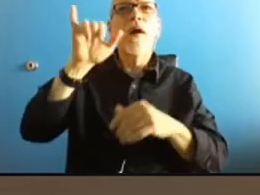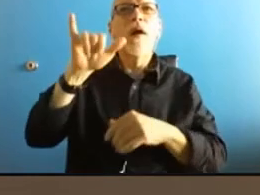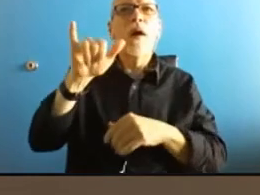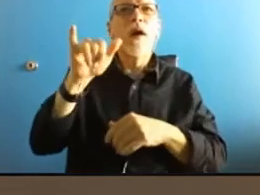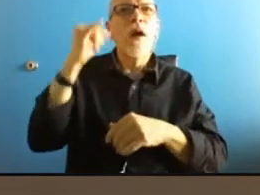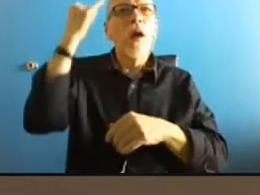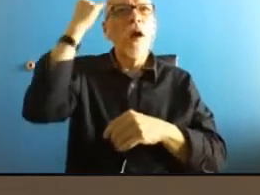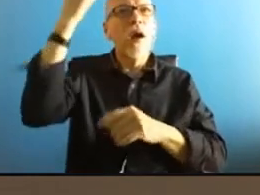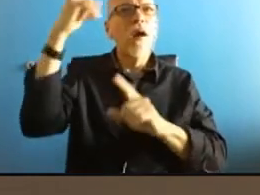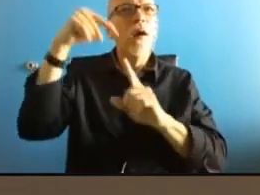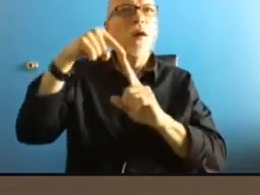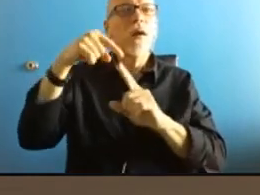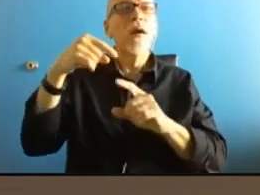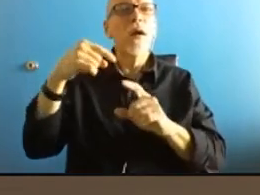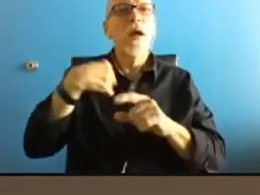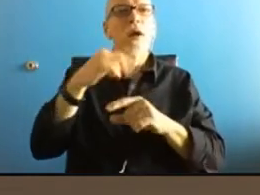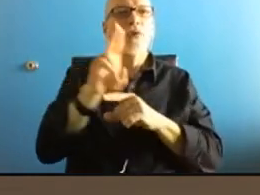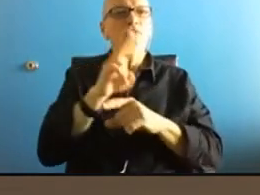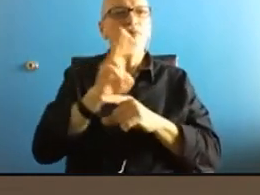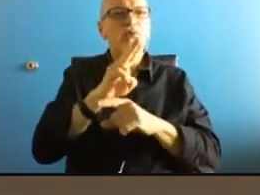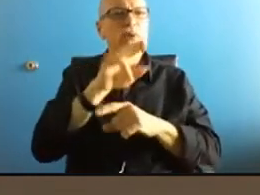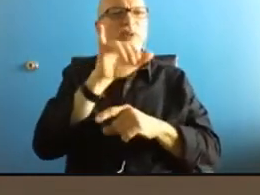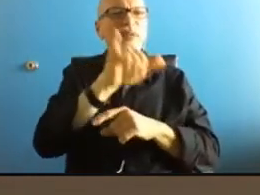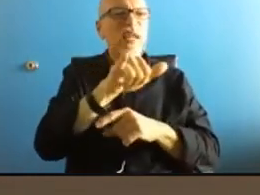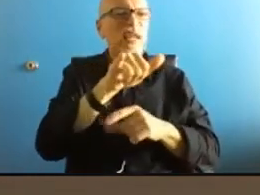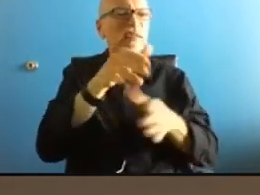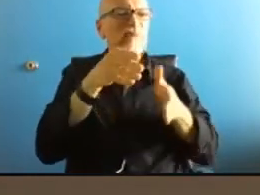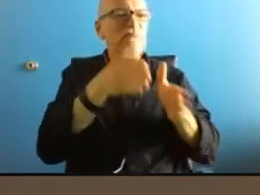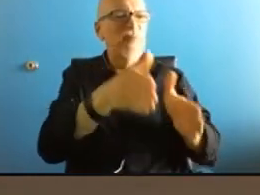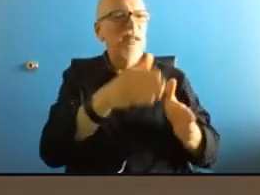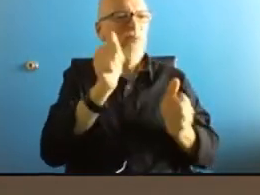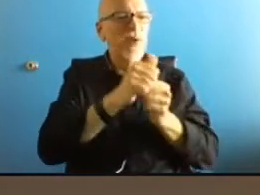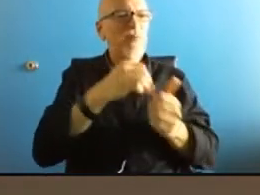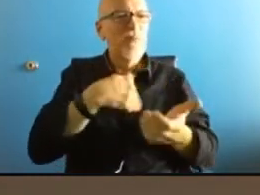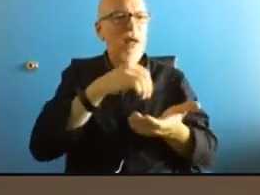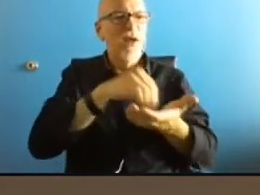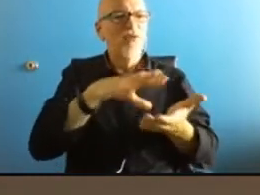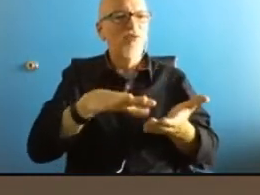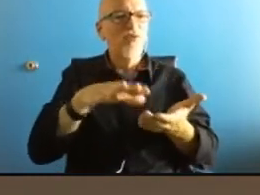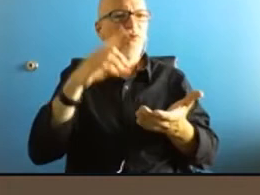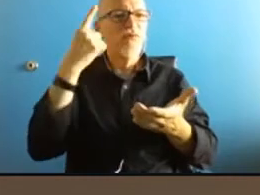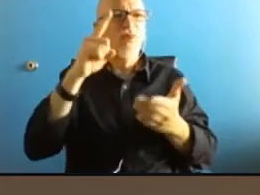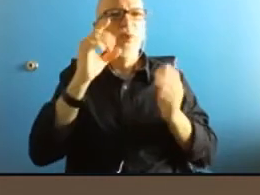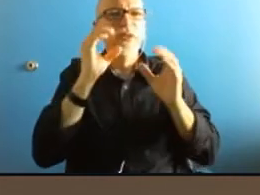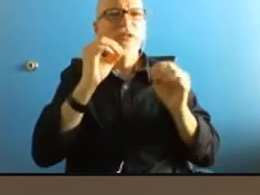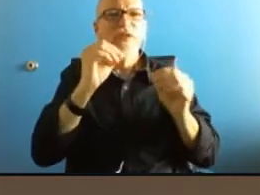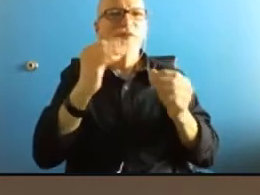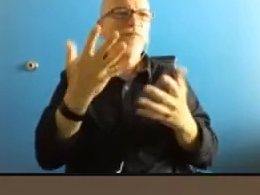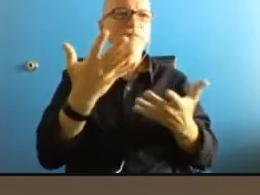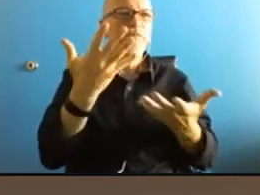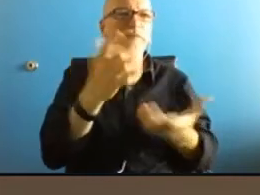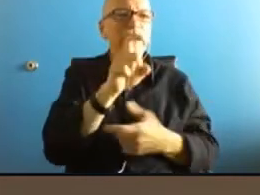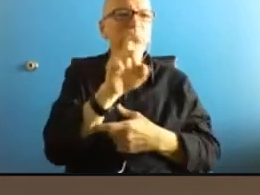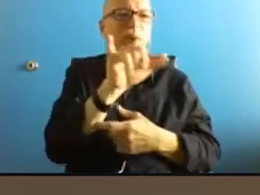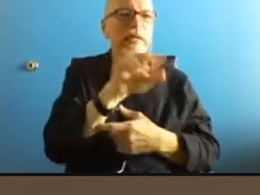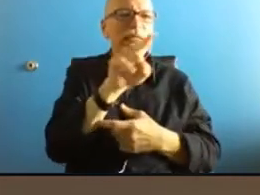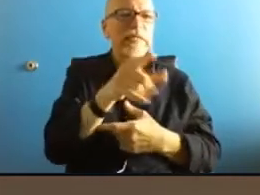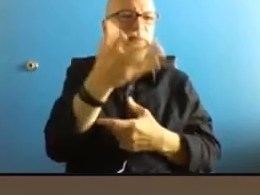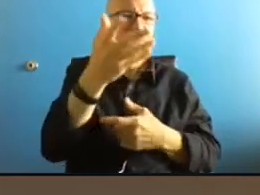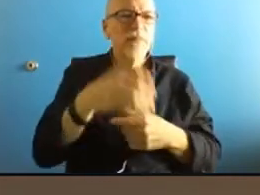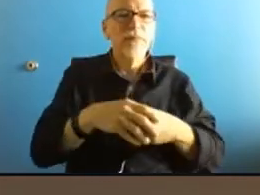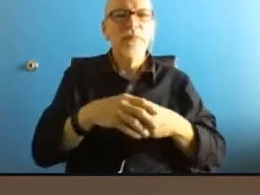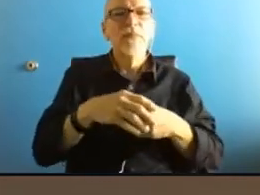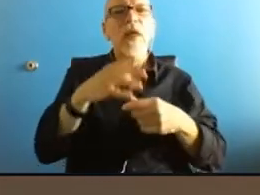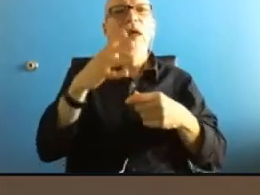oh, I use this technique with my students to teach, XYZ. And,